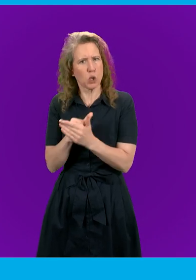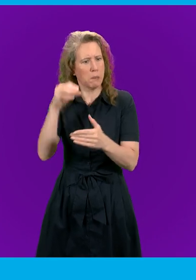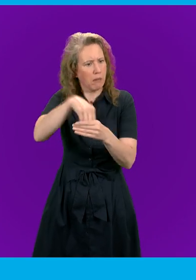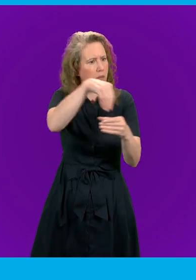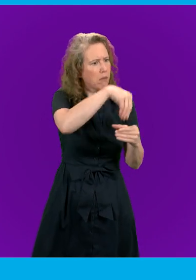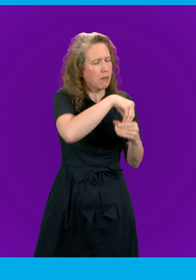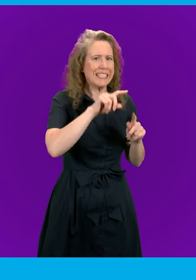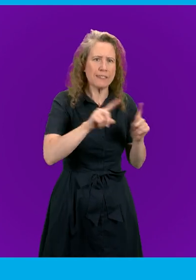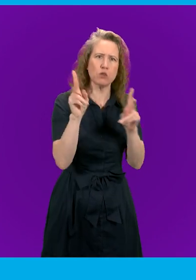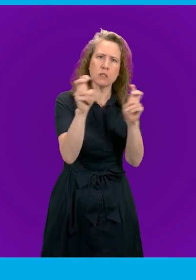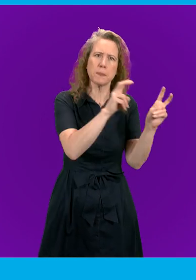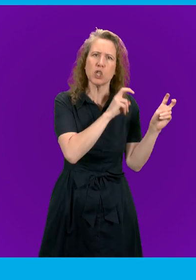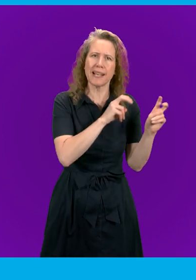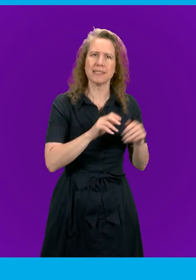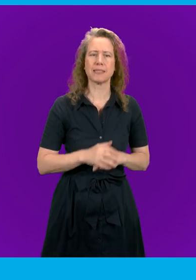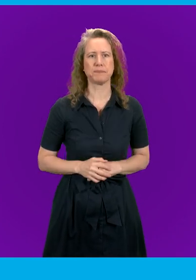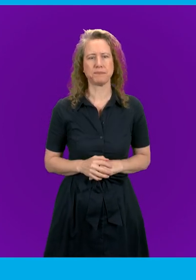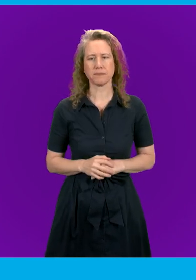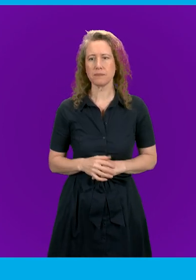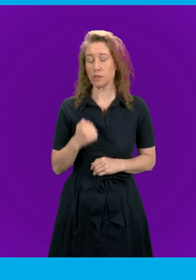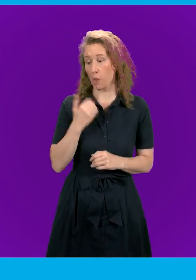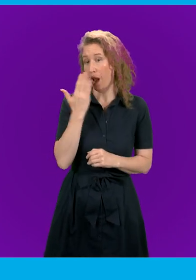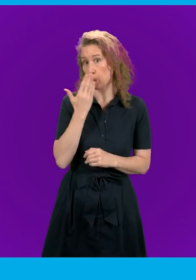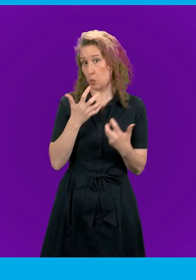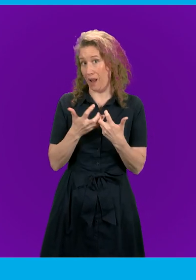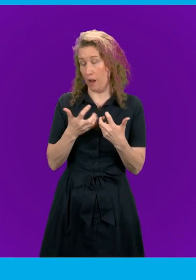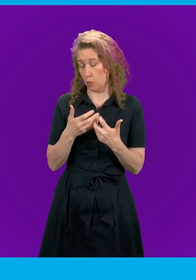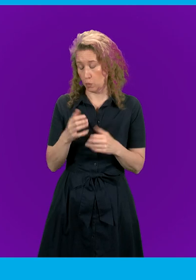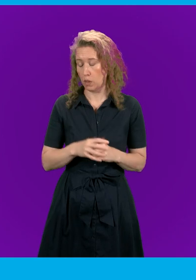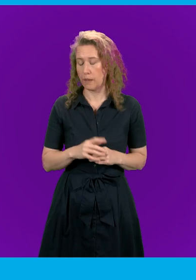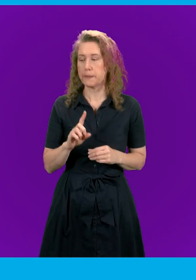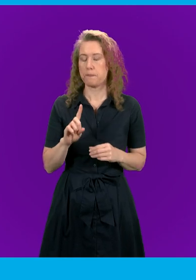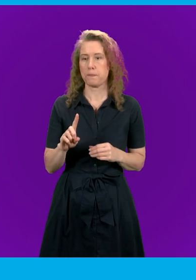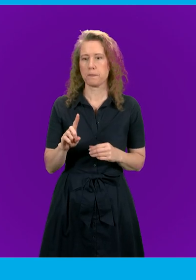it. So the way that our school did it,